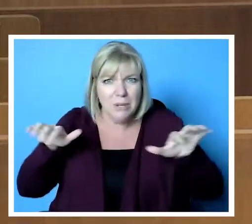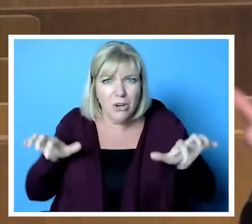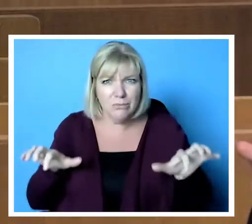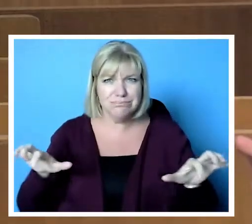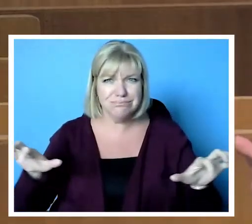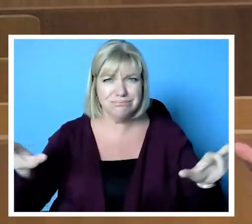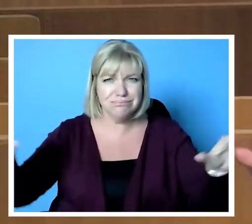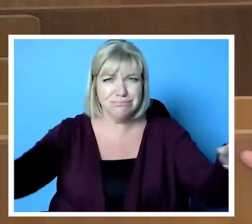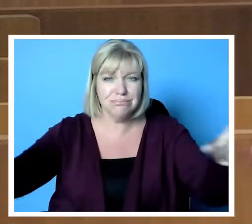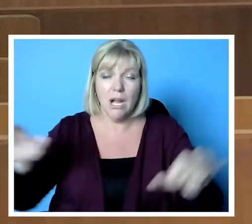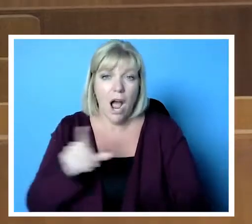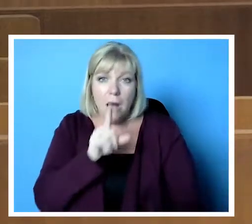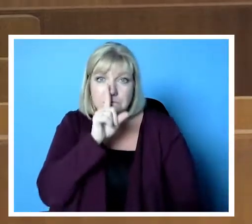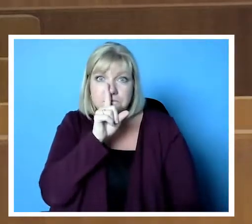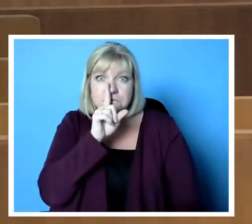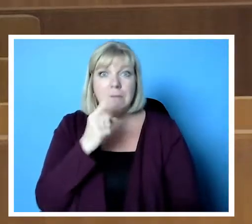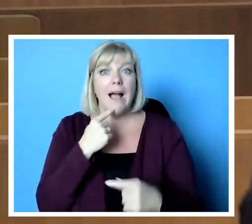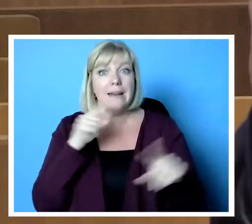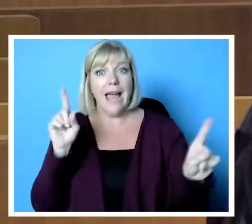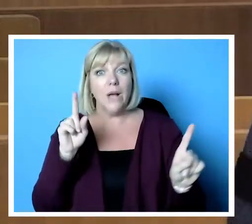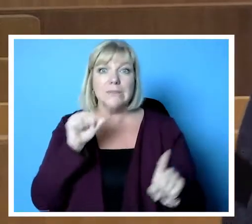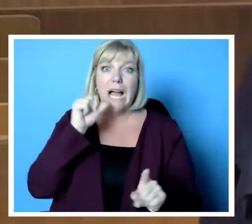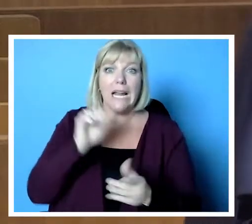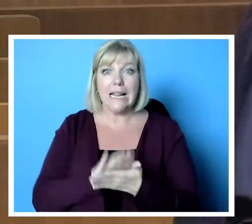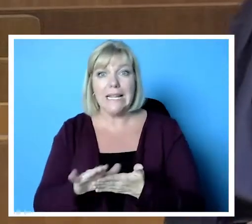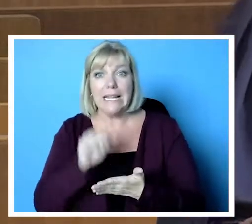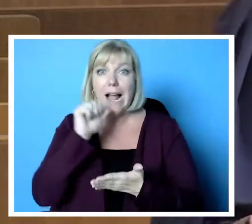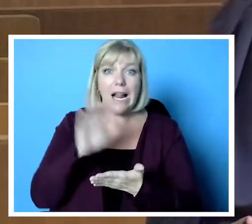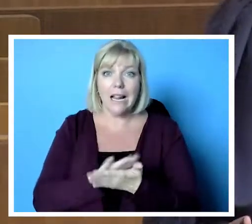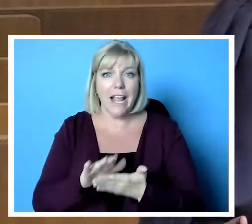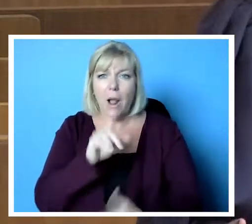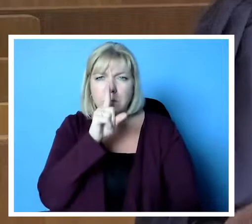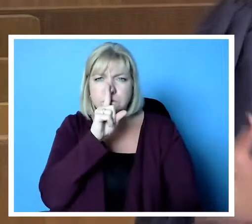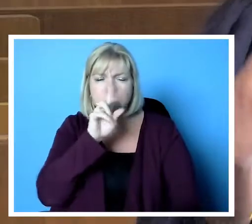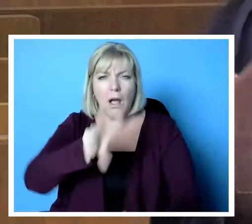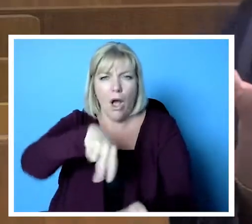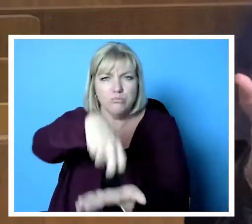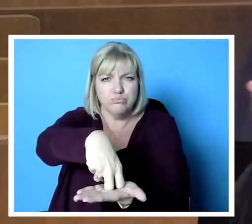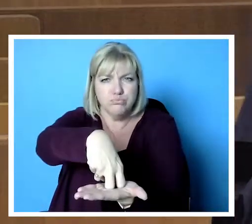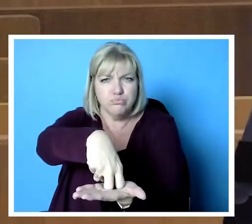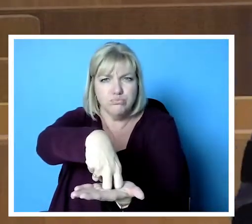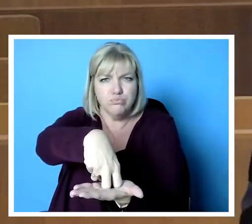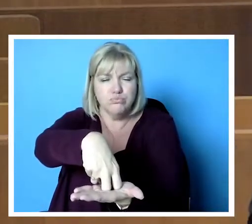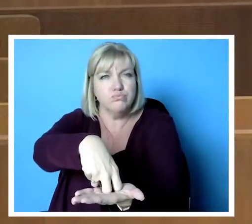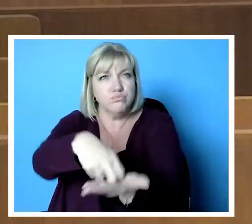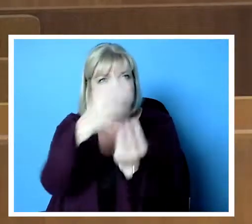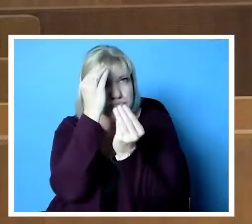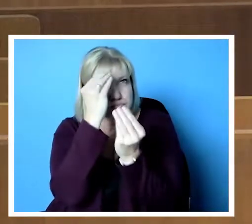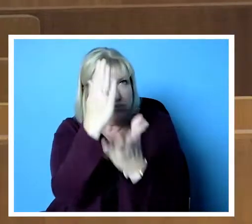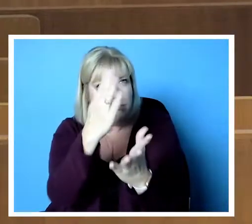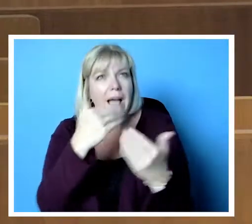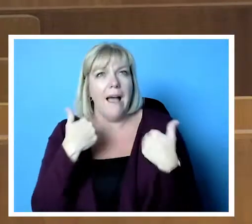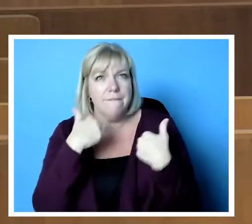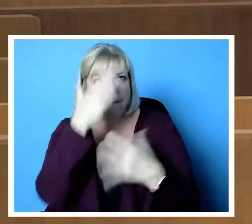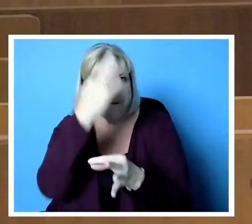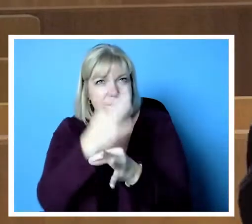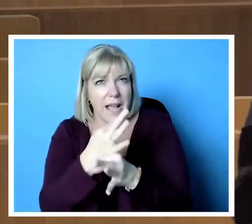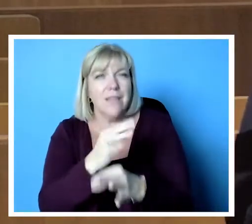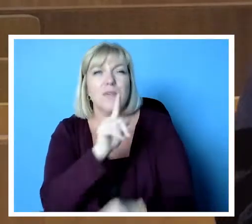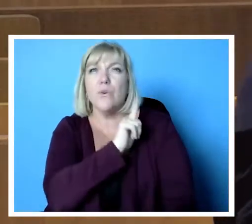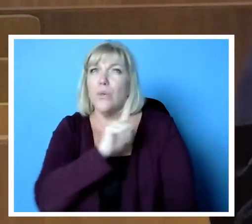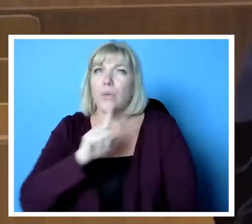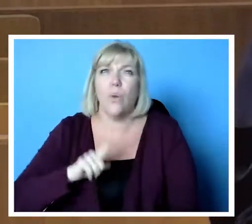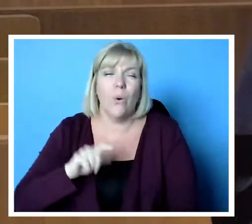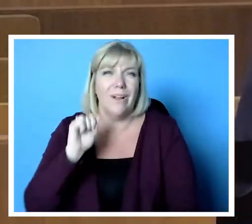instead of announcing that he is unclean, he kneels before him and professes his faith. He says, "Lord, if